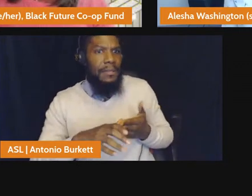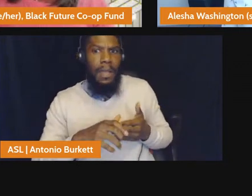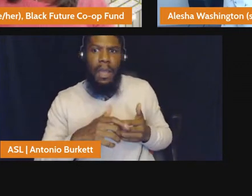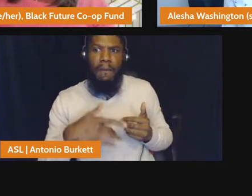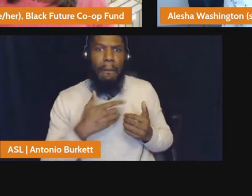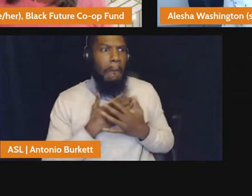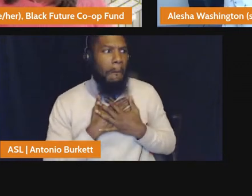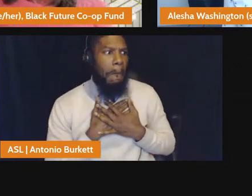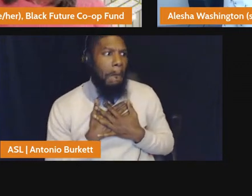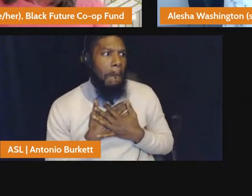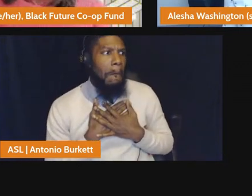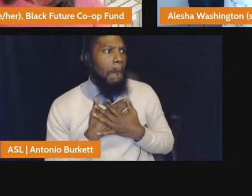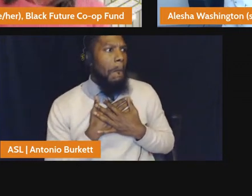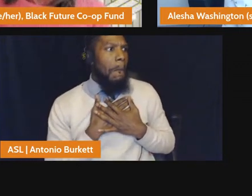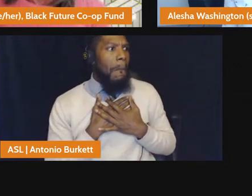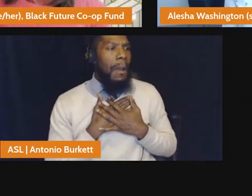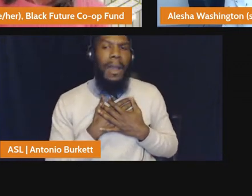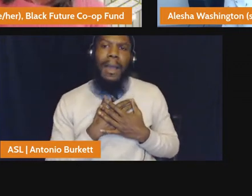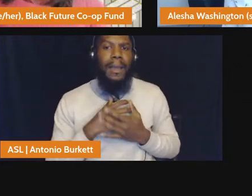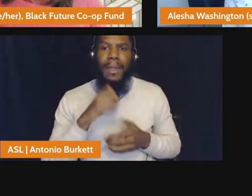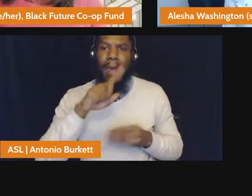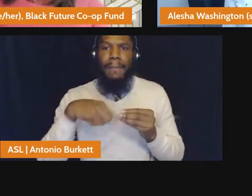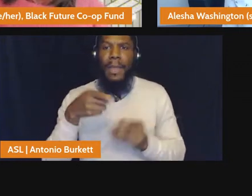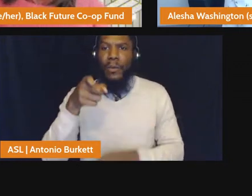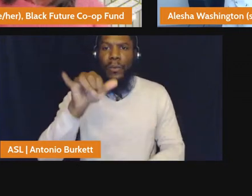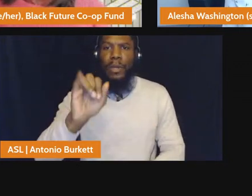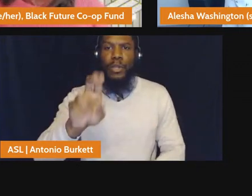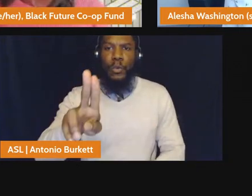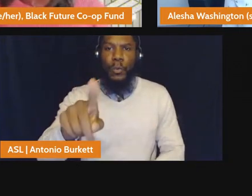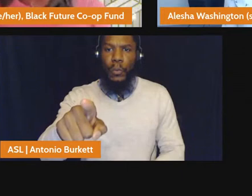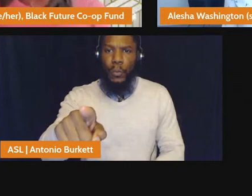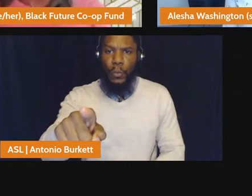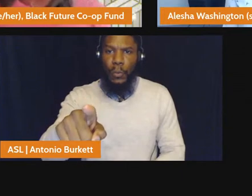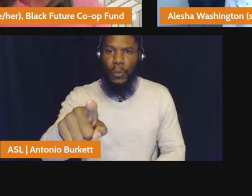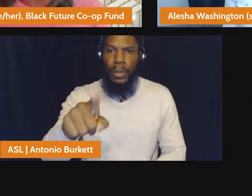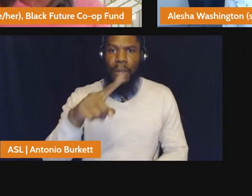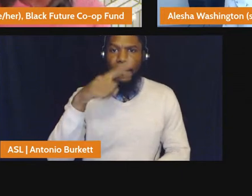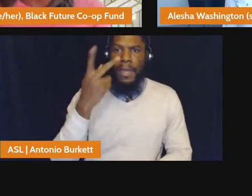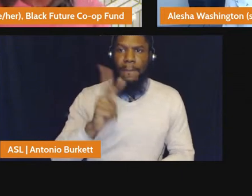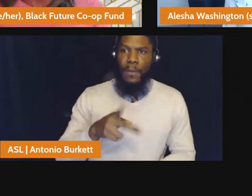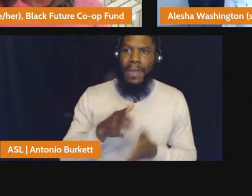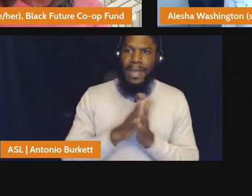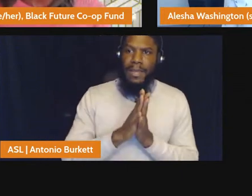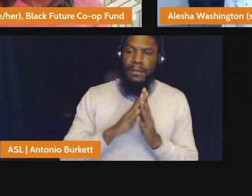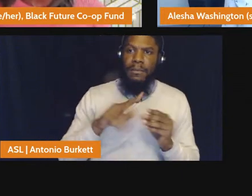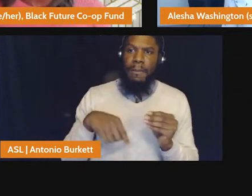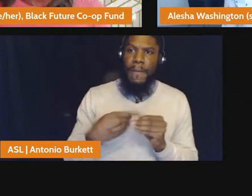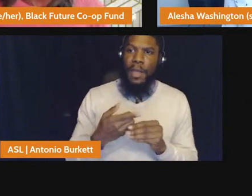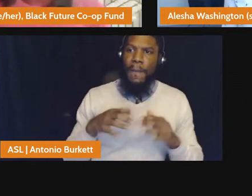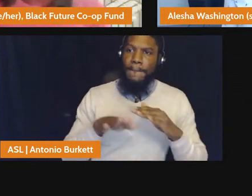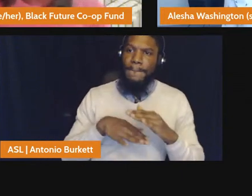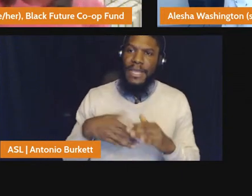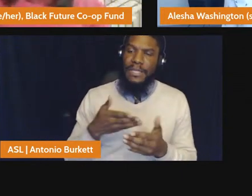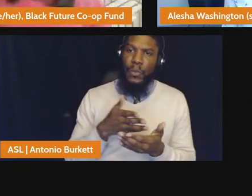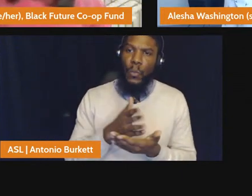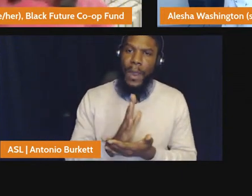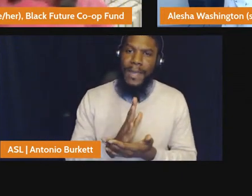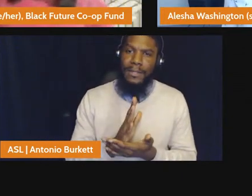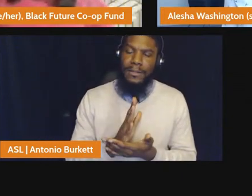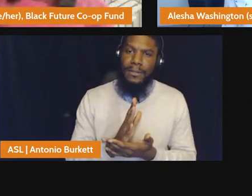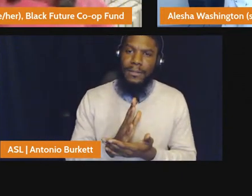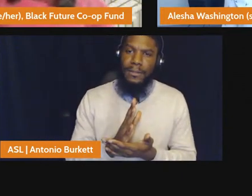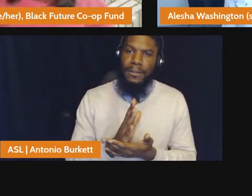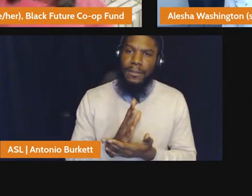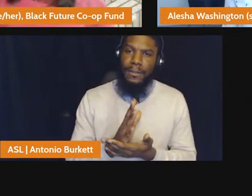is basic rights. I'm sorry, I get really hot about this, but this is not something that, you know, being asking for basic